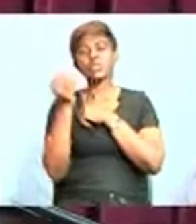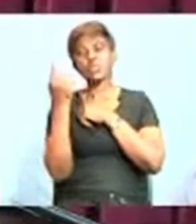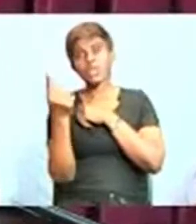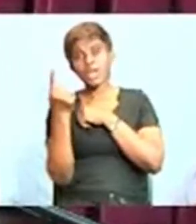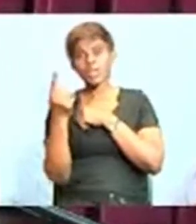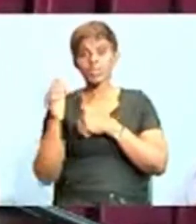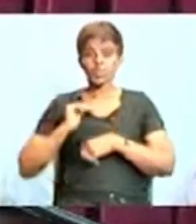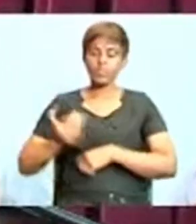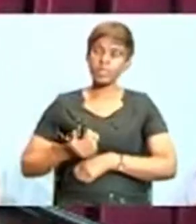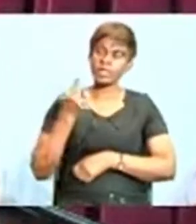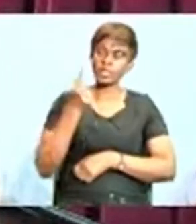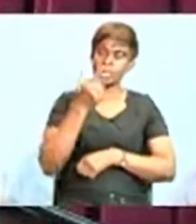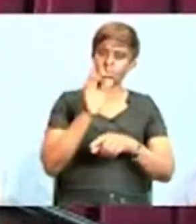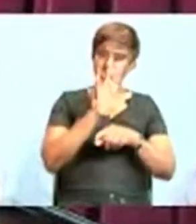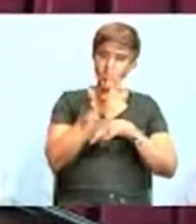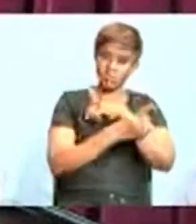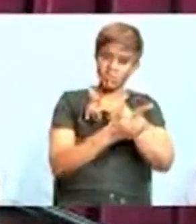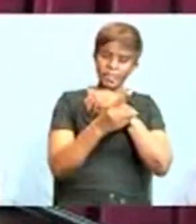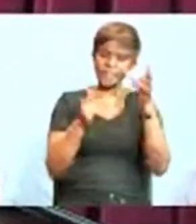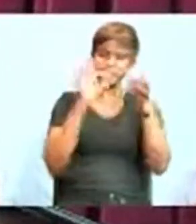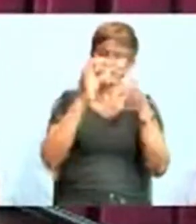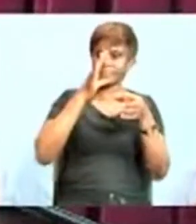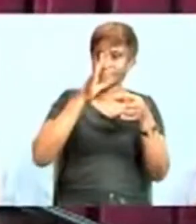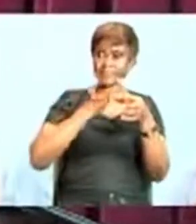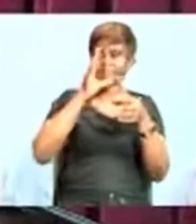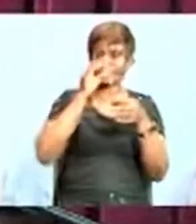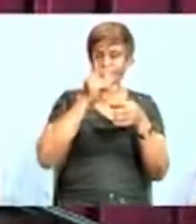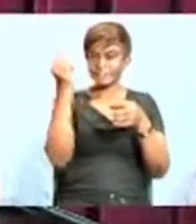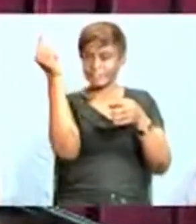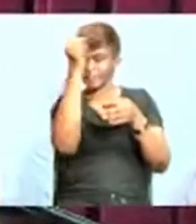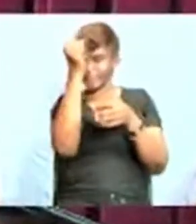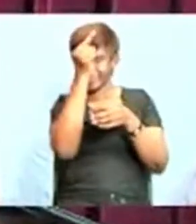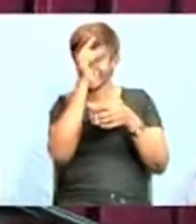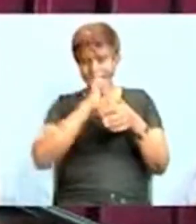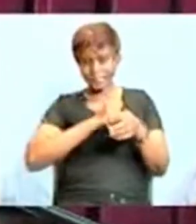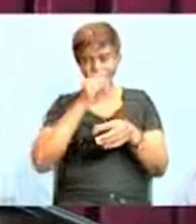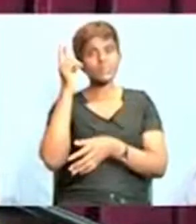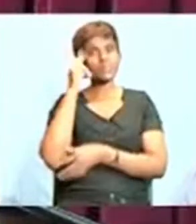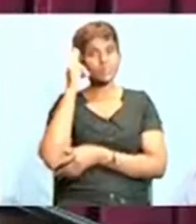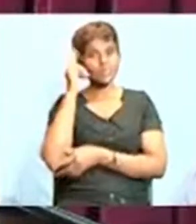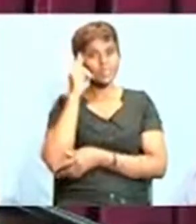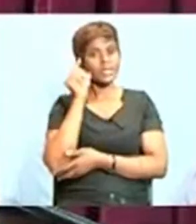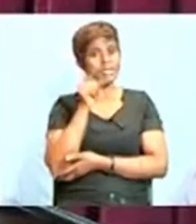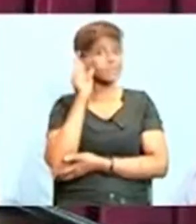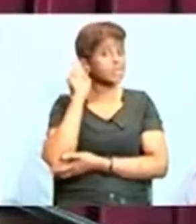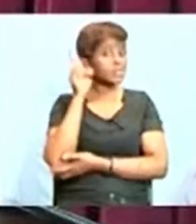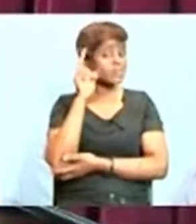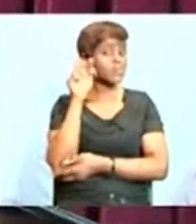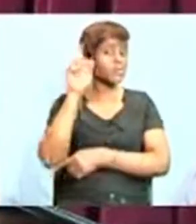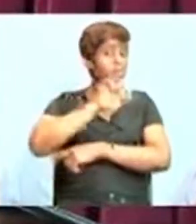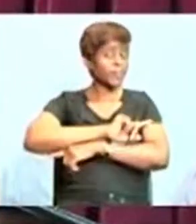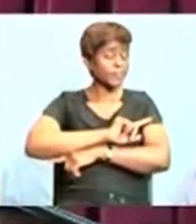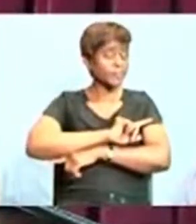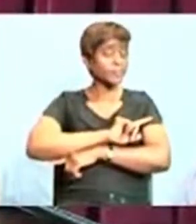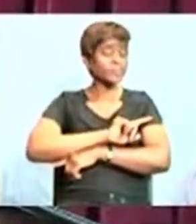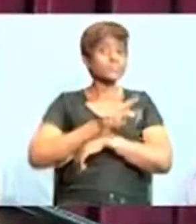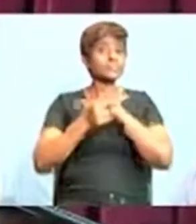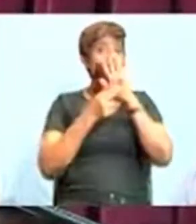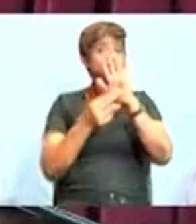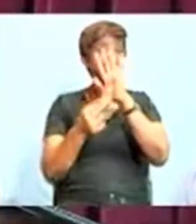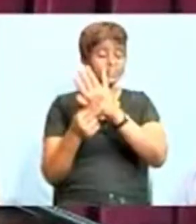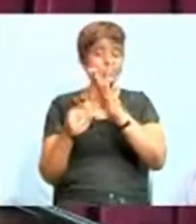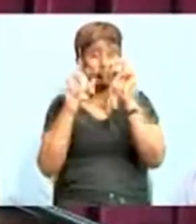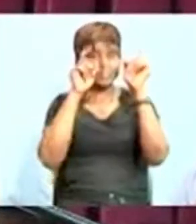your department to join Madam Speaker at the front so that we remember this historic day as a symbolic